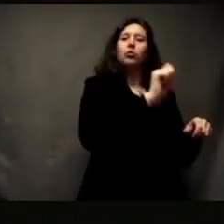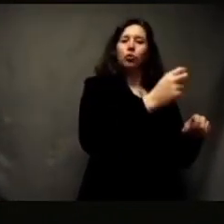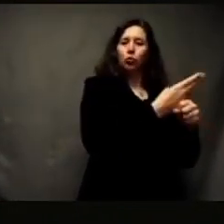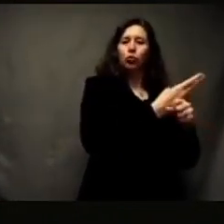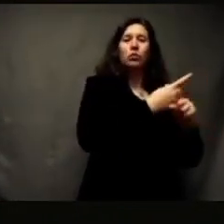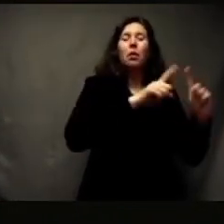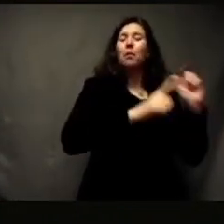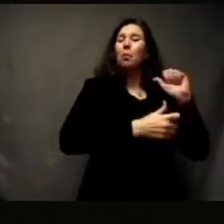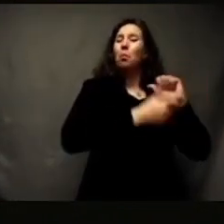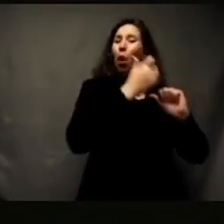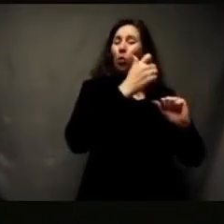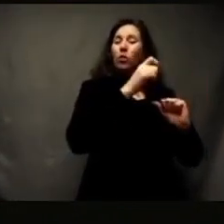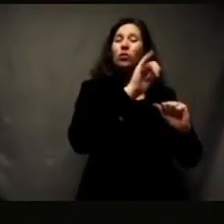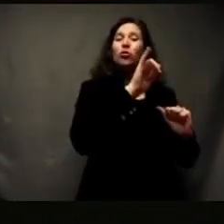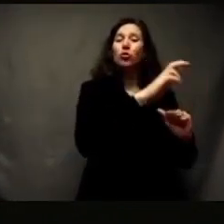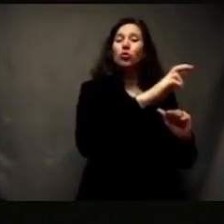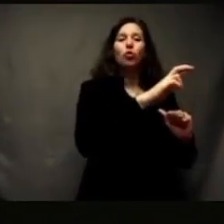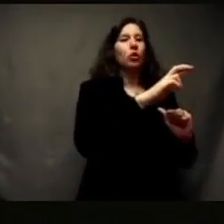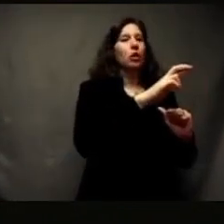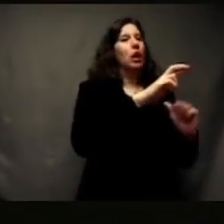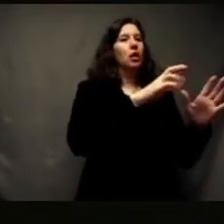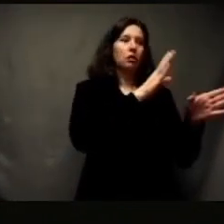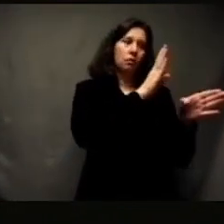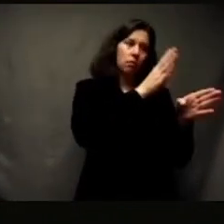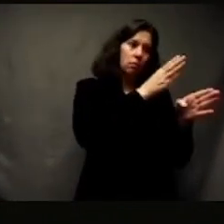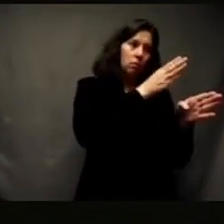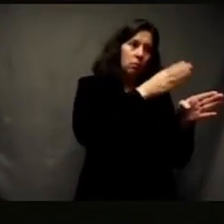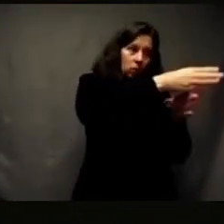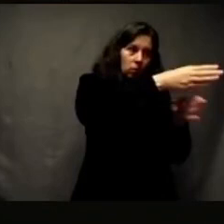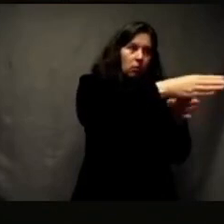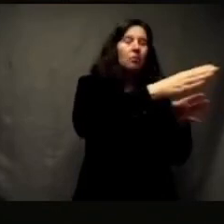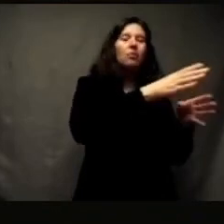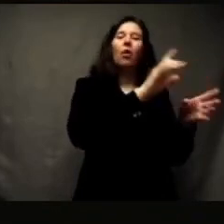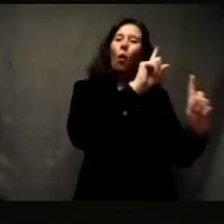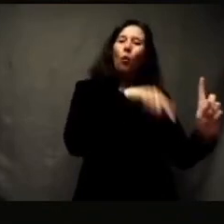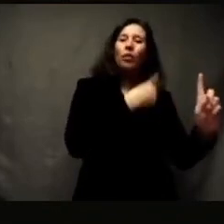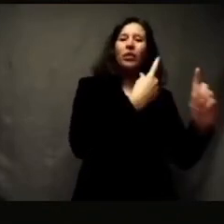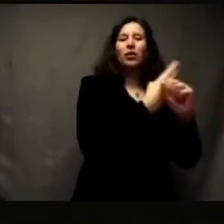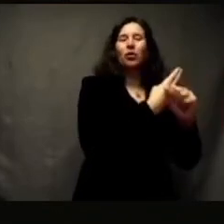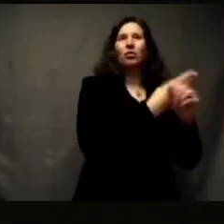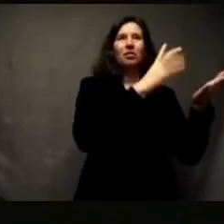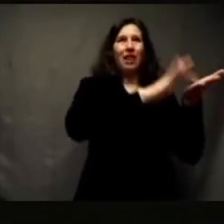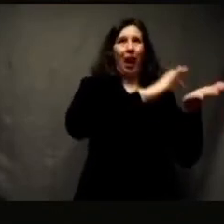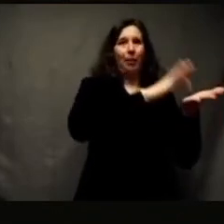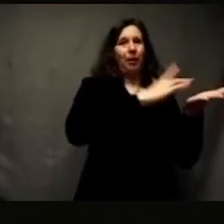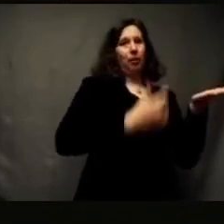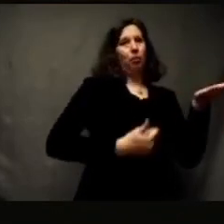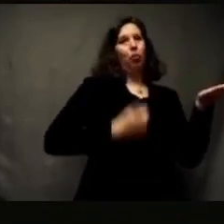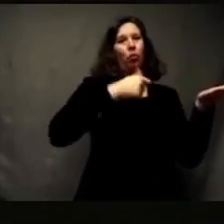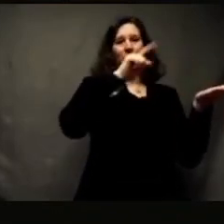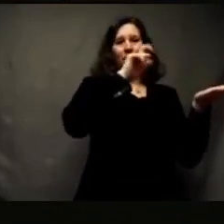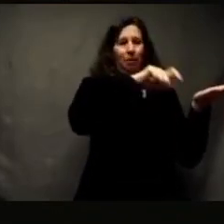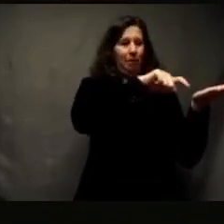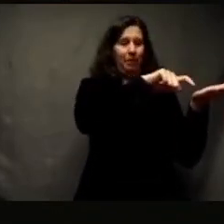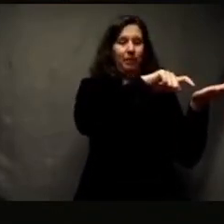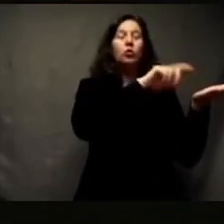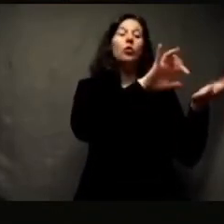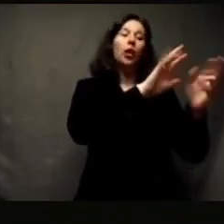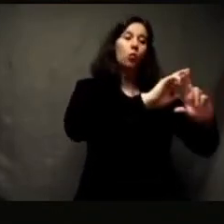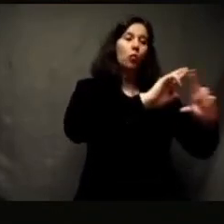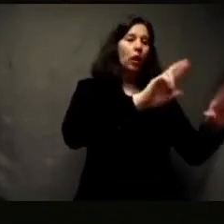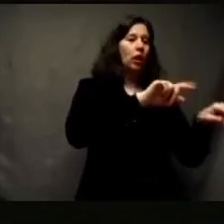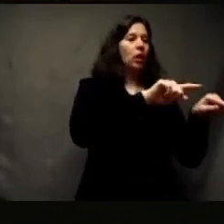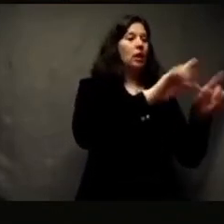most part, ScratchJr is still primarily being used by tablet users. So with that transition, we want to make sure that they're ready to go